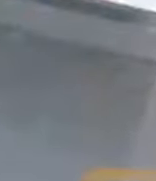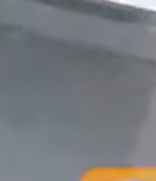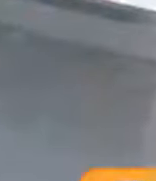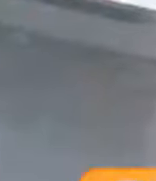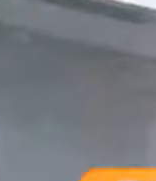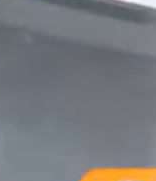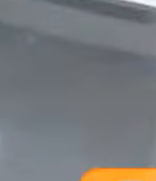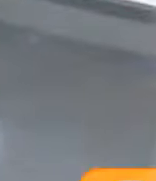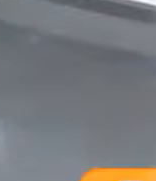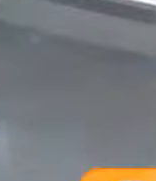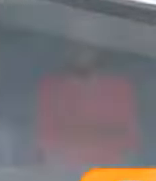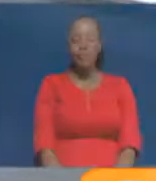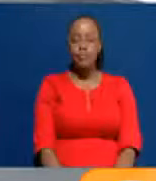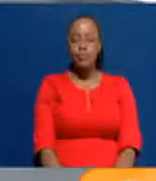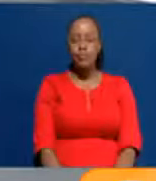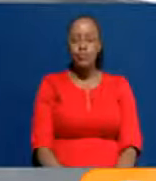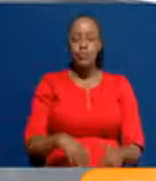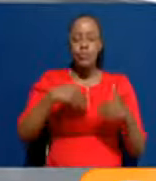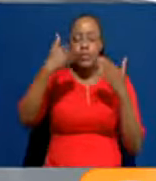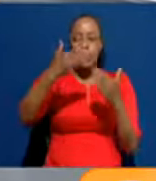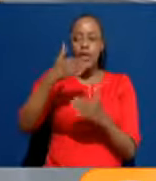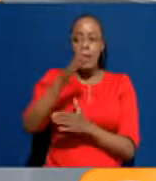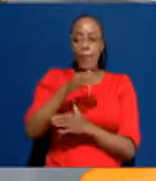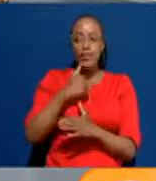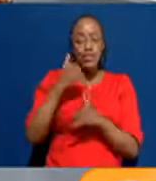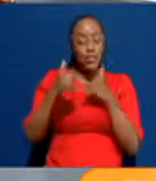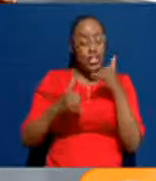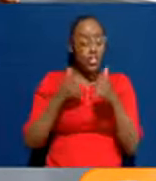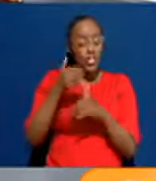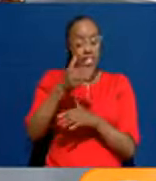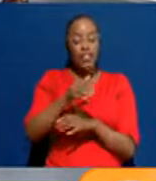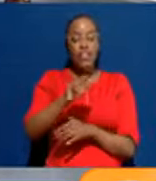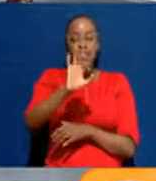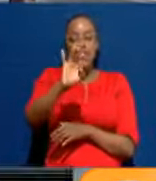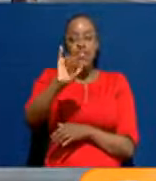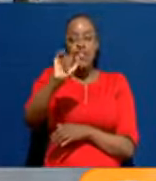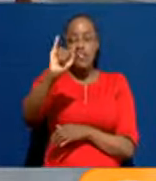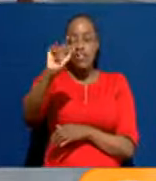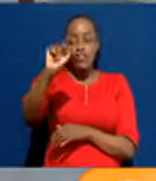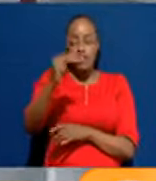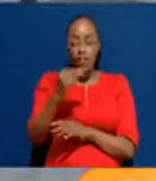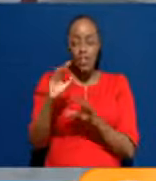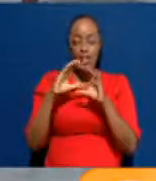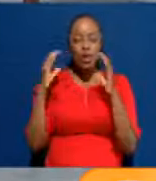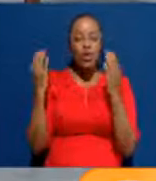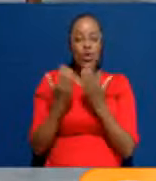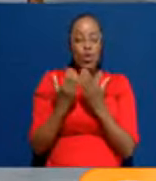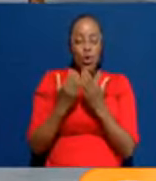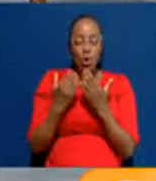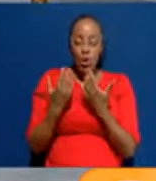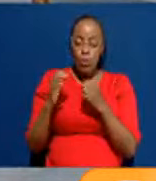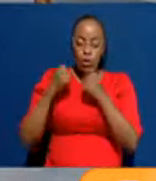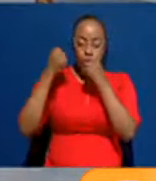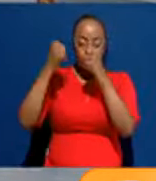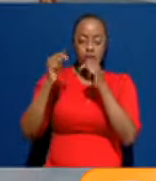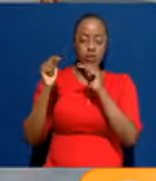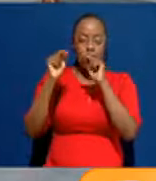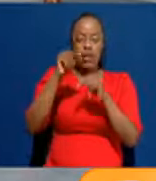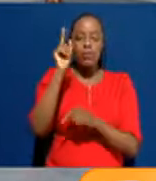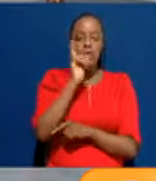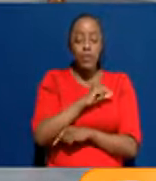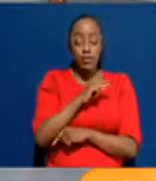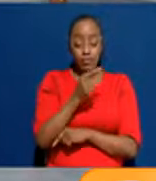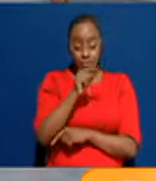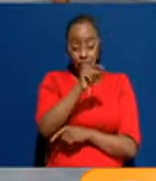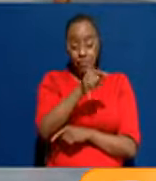And welcome back to JKLIVE. What a treat we're having here, folks. Faith Kipyegon, the global superstar, is in the house. And by the